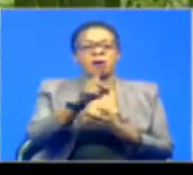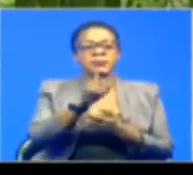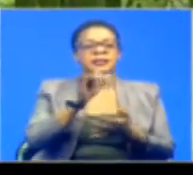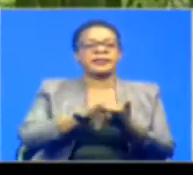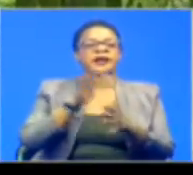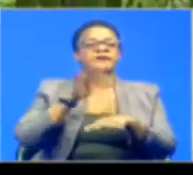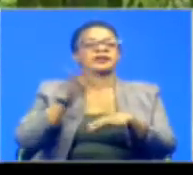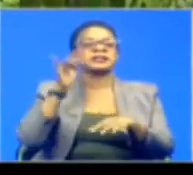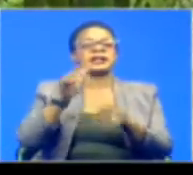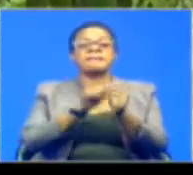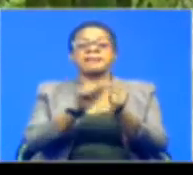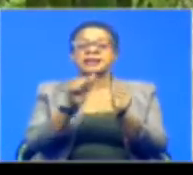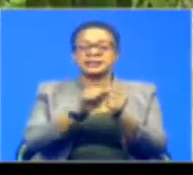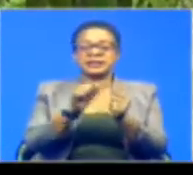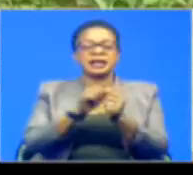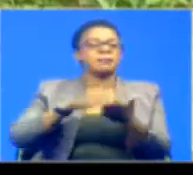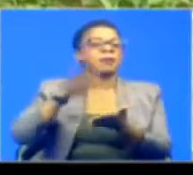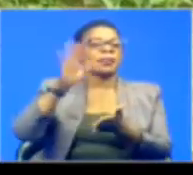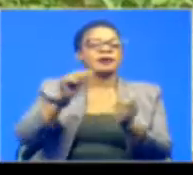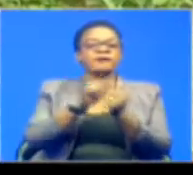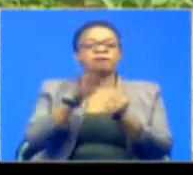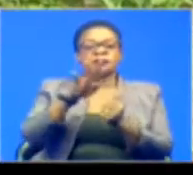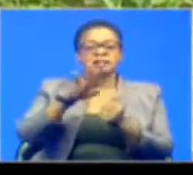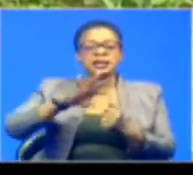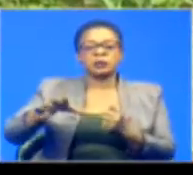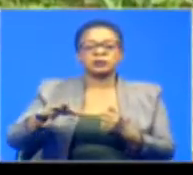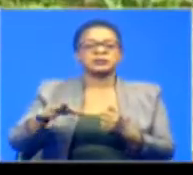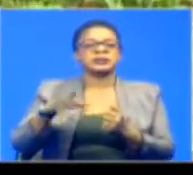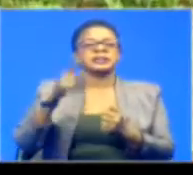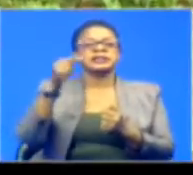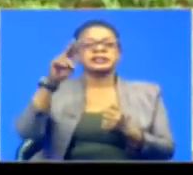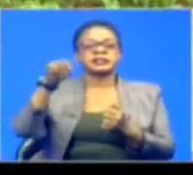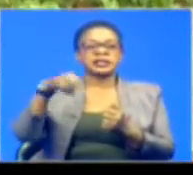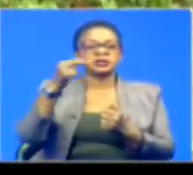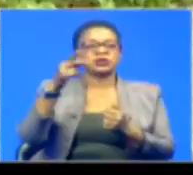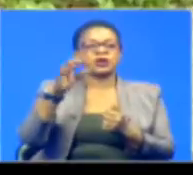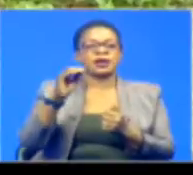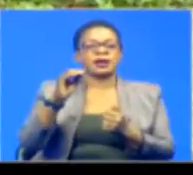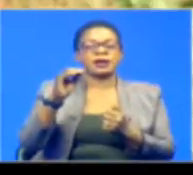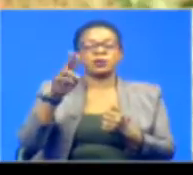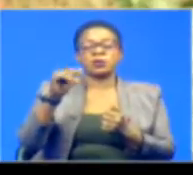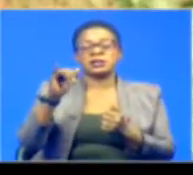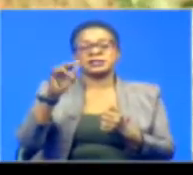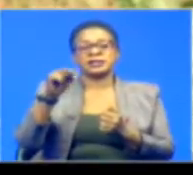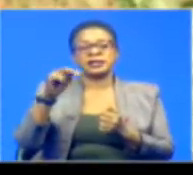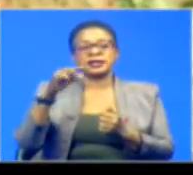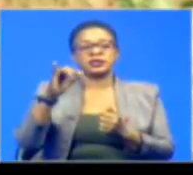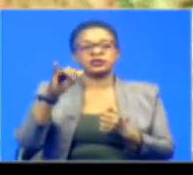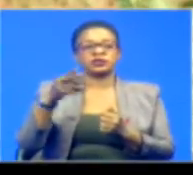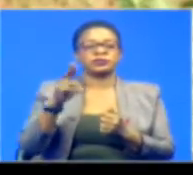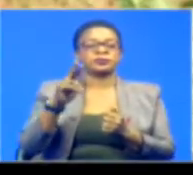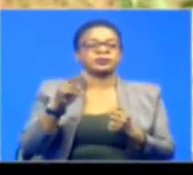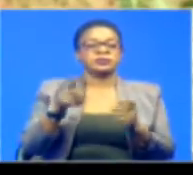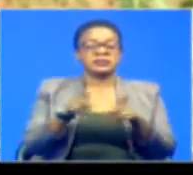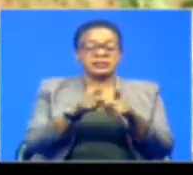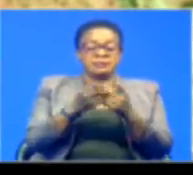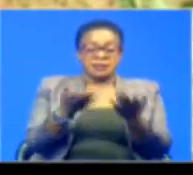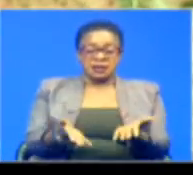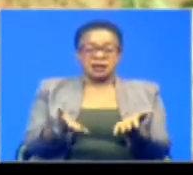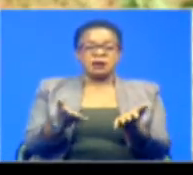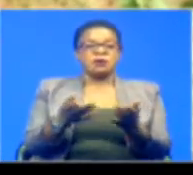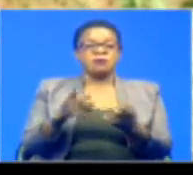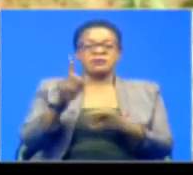affected maize farms in more than 14 counties, among them Trans Nzoia and Uasin Gishu. Kama sasa shamba hii nimespray